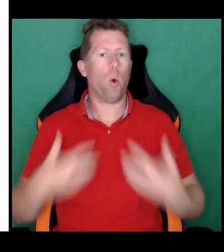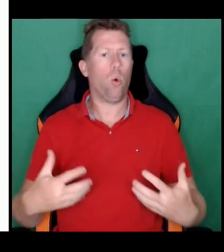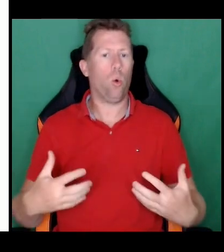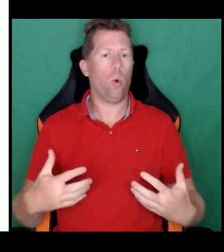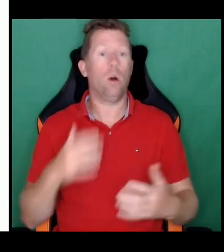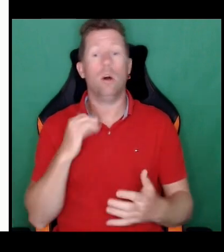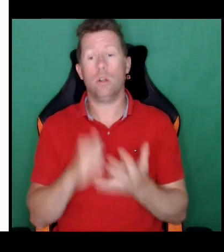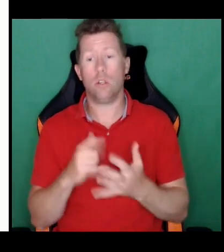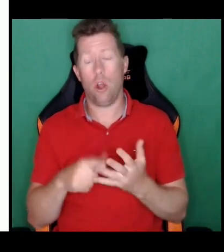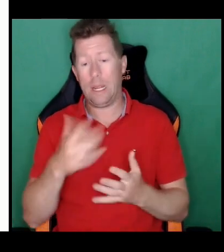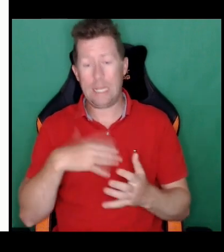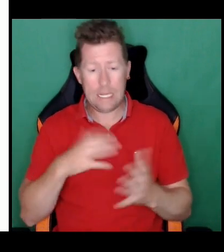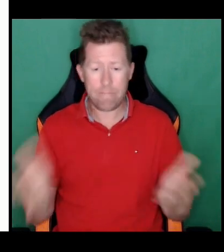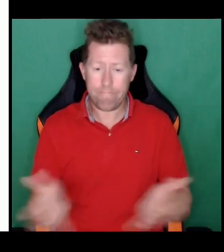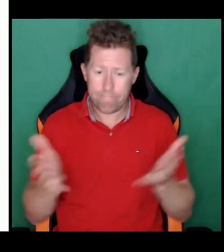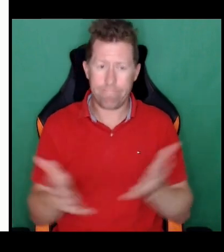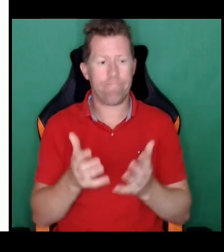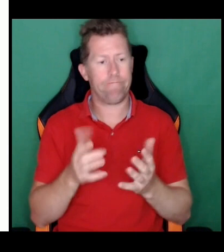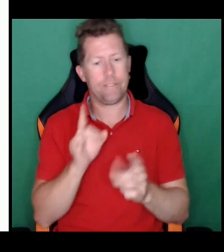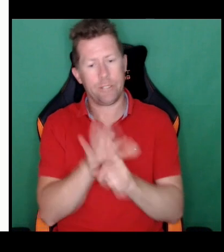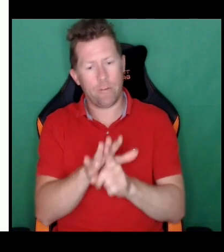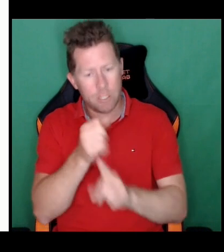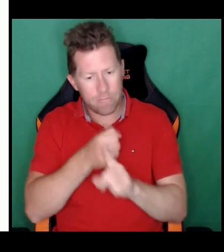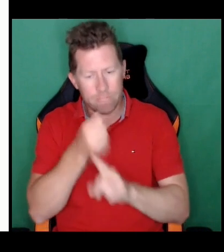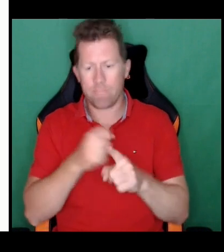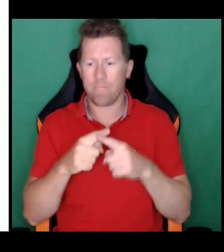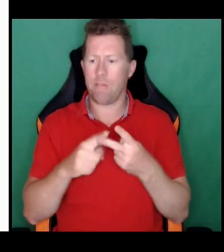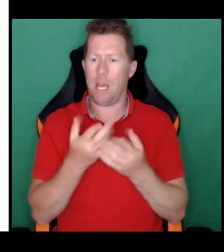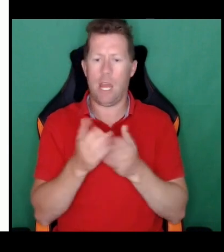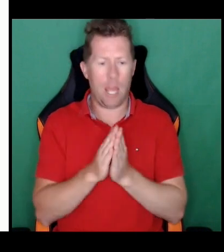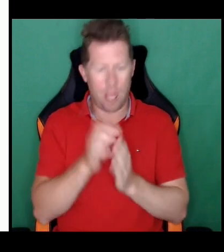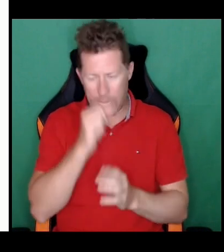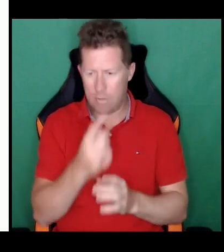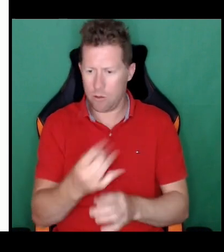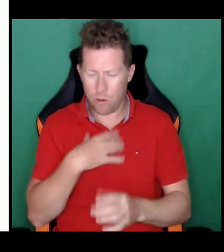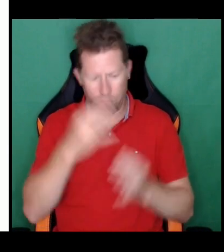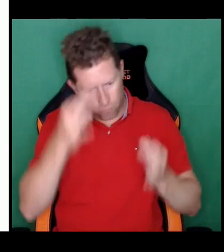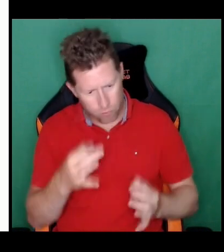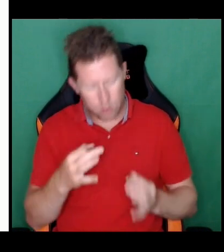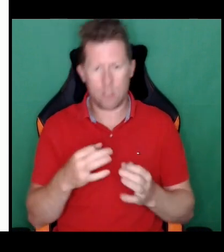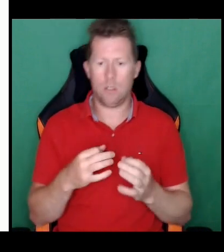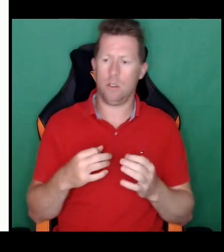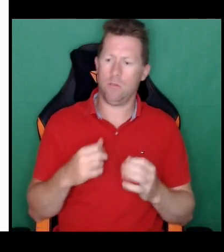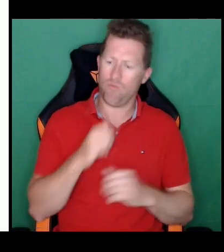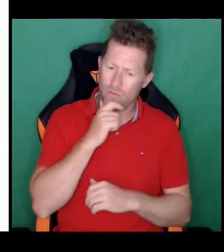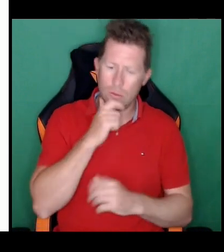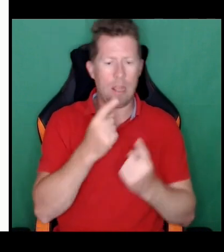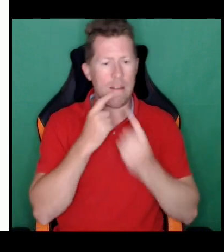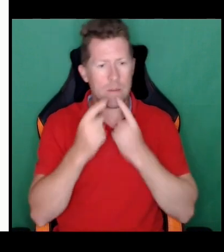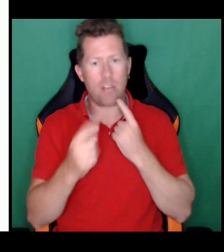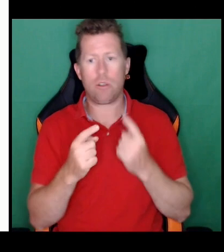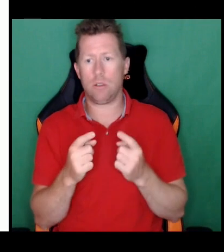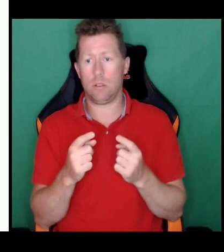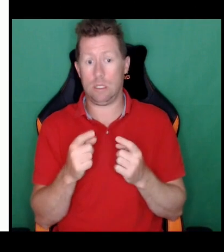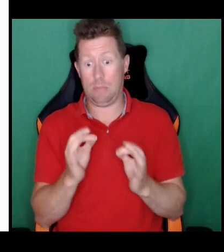social skills, self-efficacy, in order to navigate through high school and all of the various opportunities they have to try